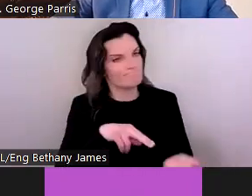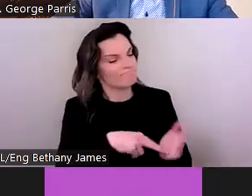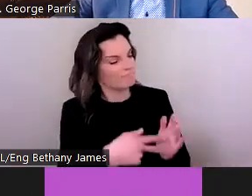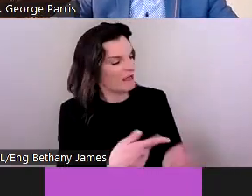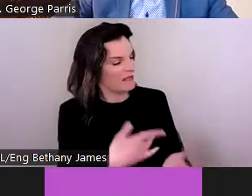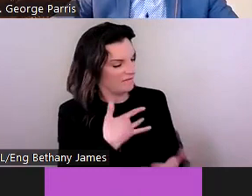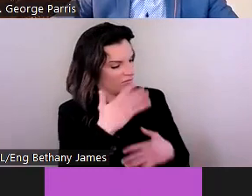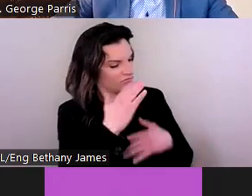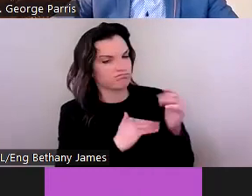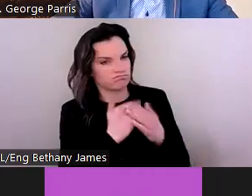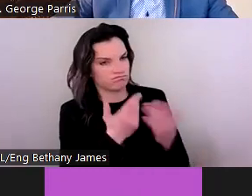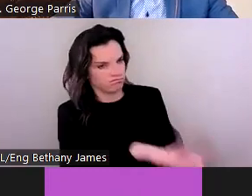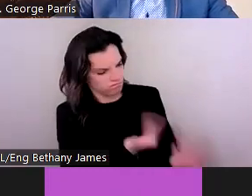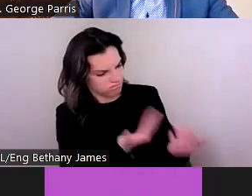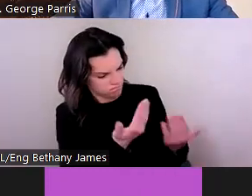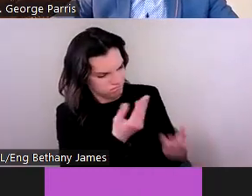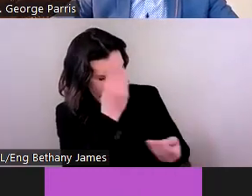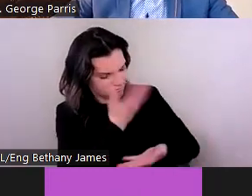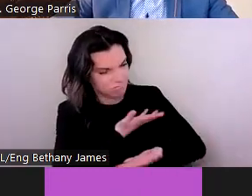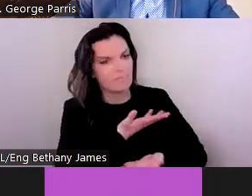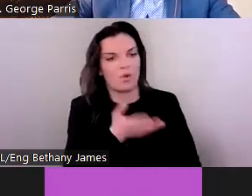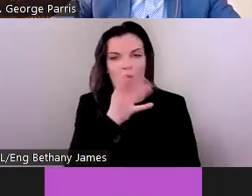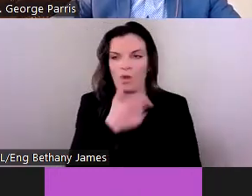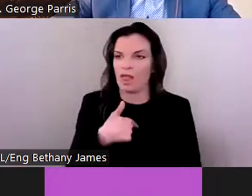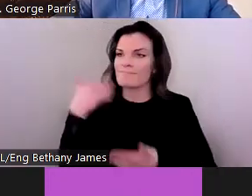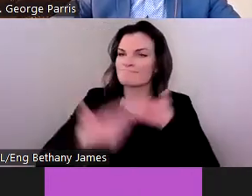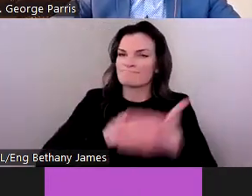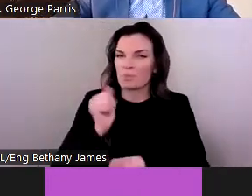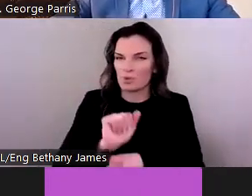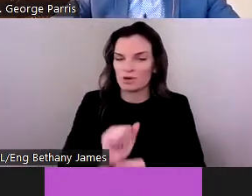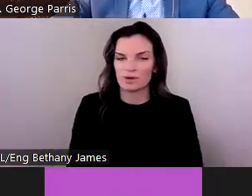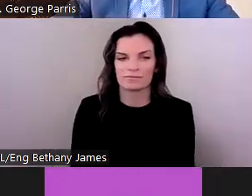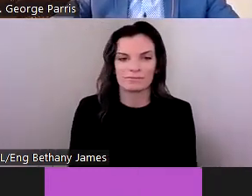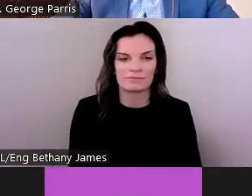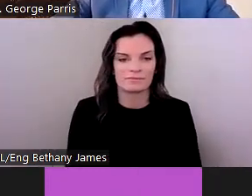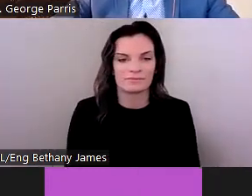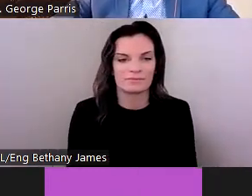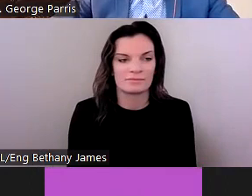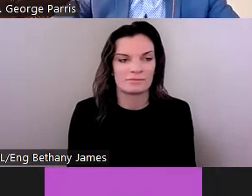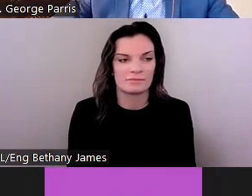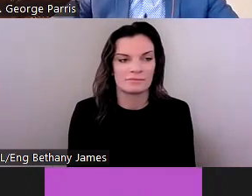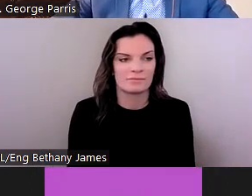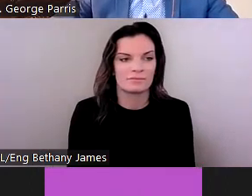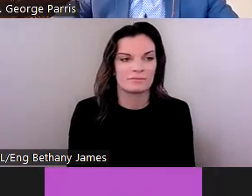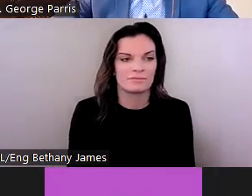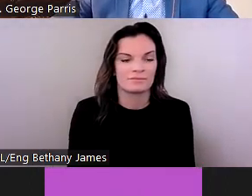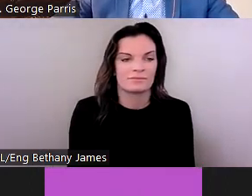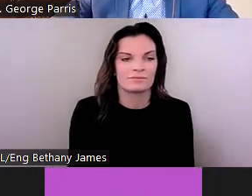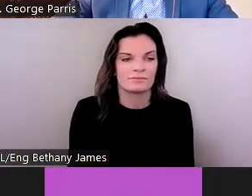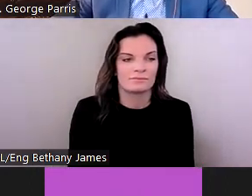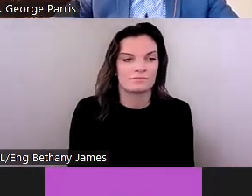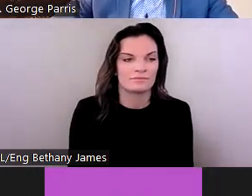way that lends themselves to decreasing stresses. Workers in unhealthy work